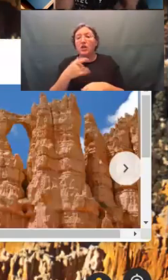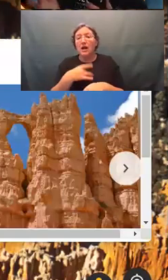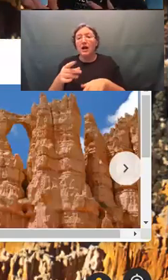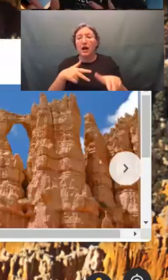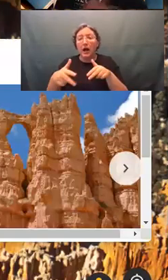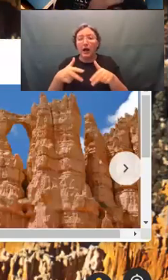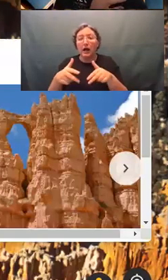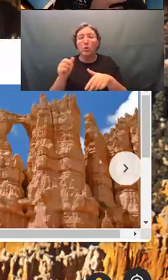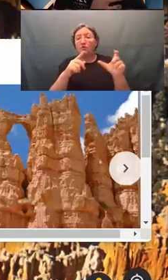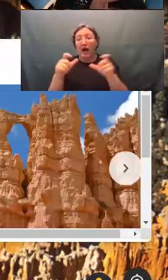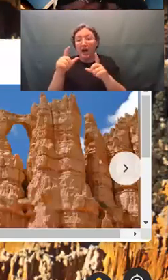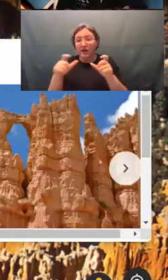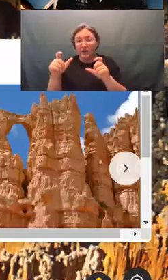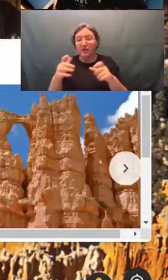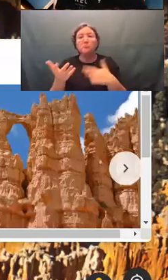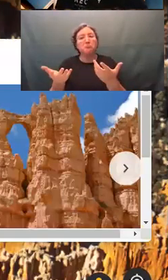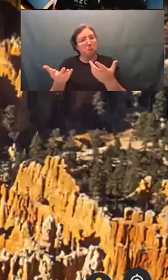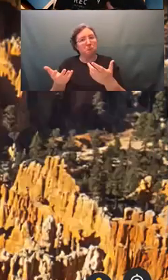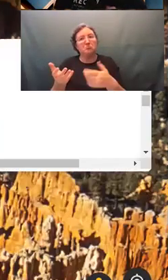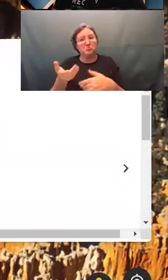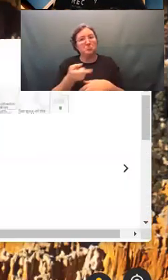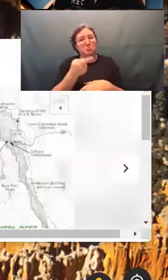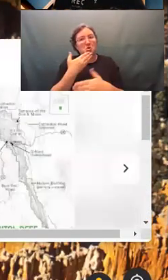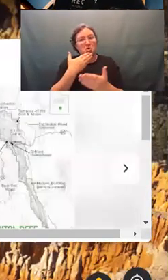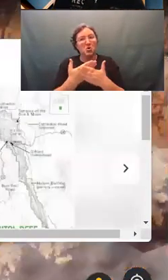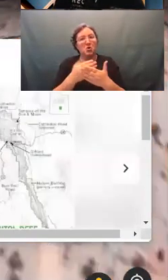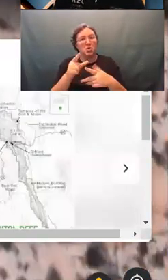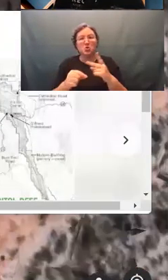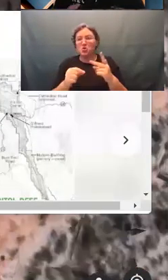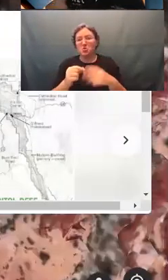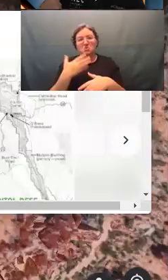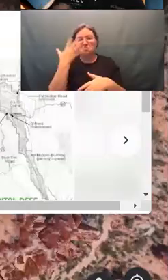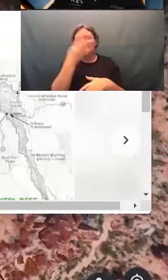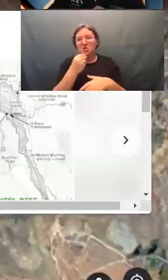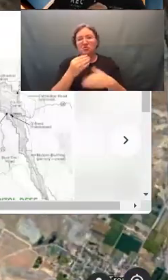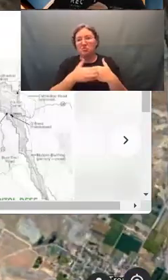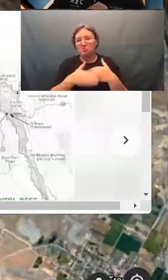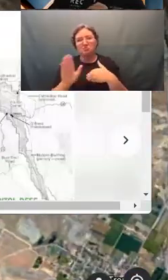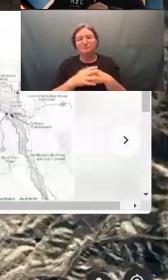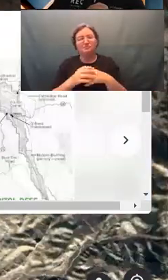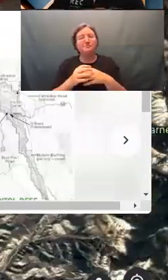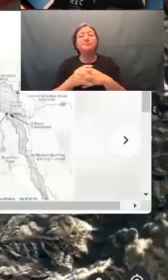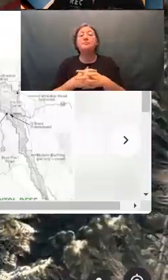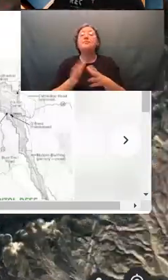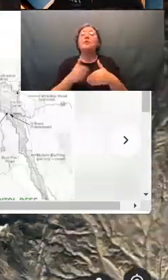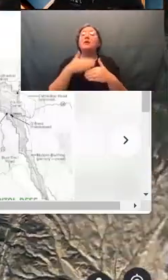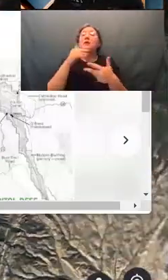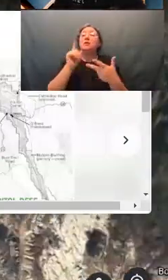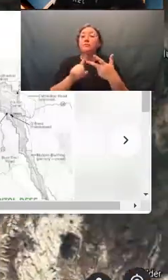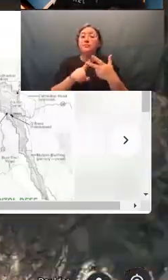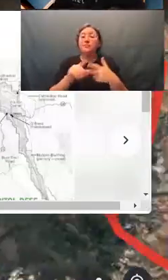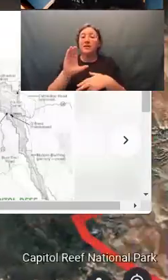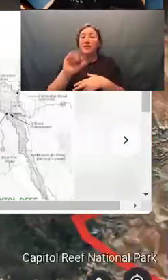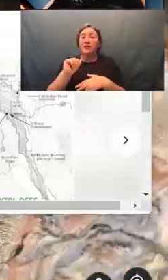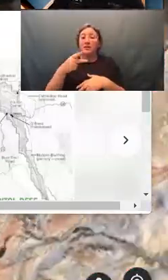or a photographer, you would not have a bad moment hiking through here. Next, we're going to head up to Capitol